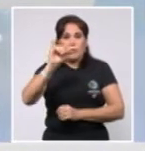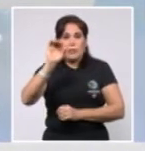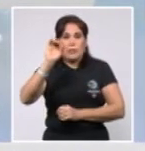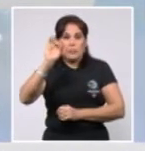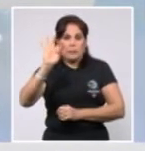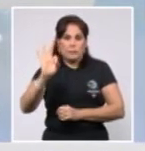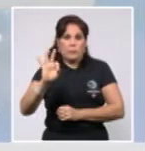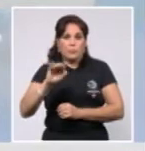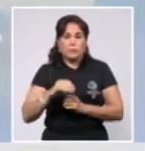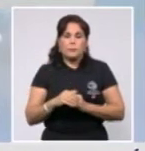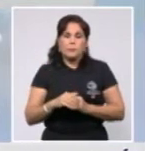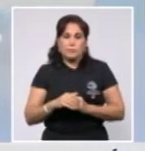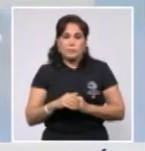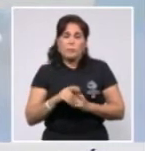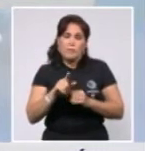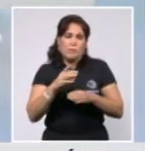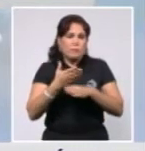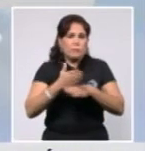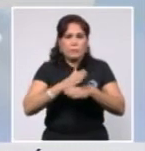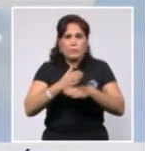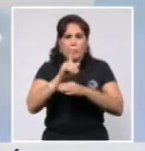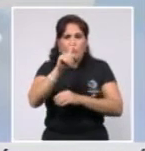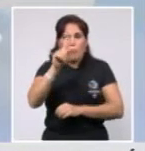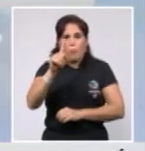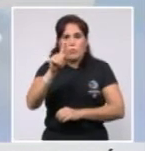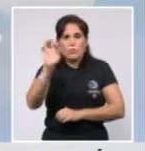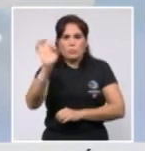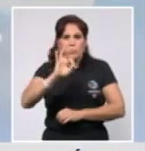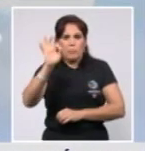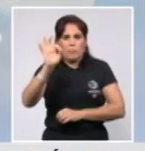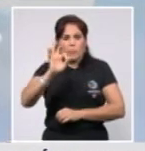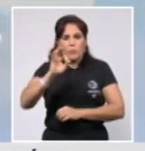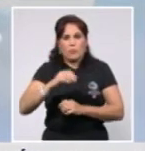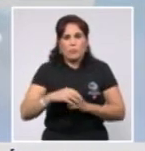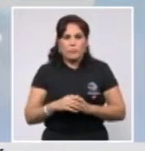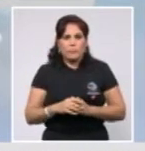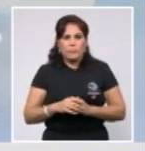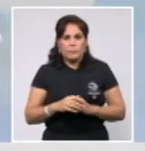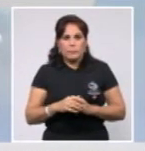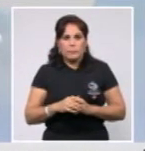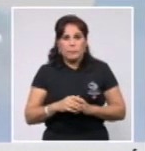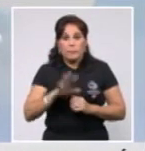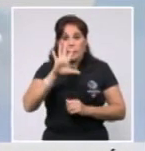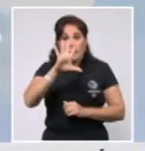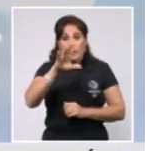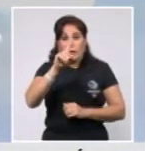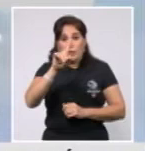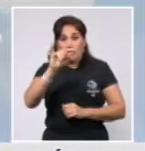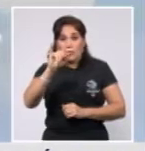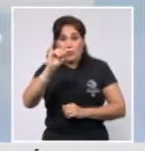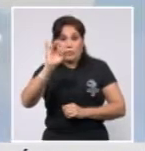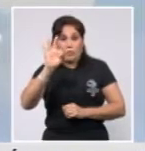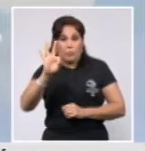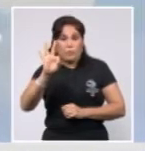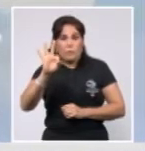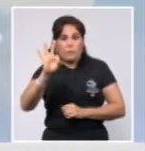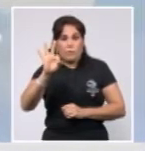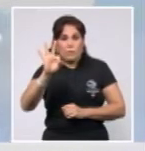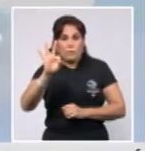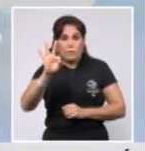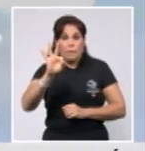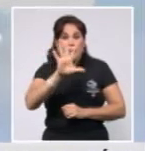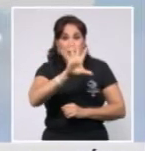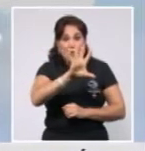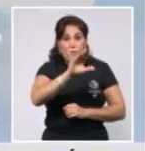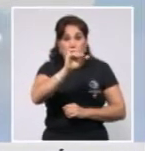these, 560, or 98.5%, are clinically stable.